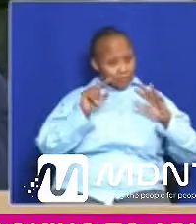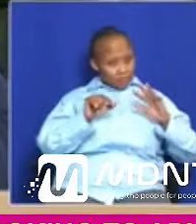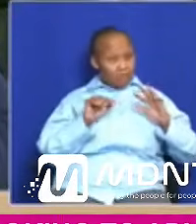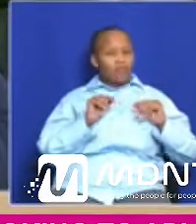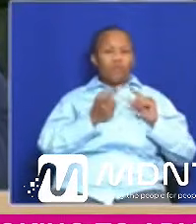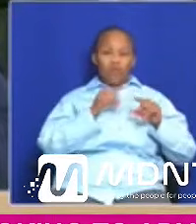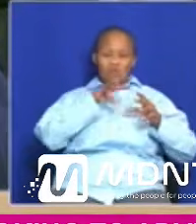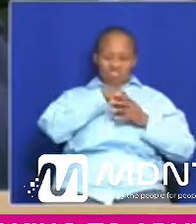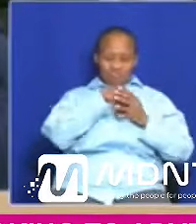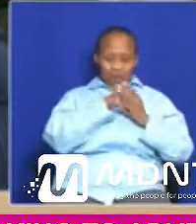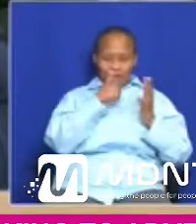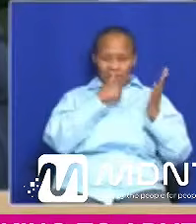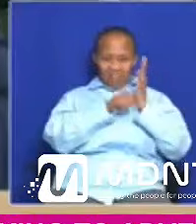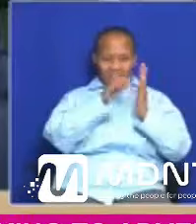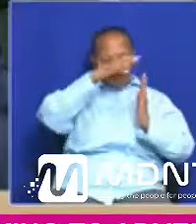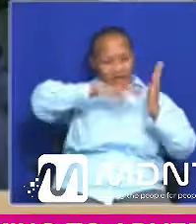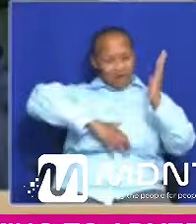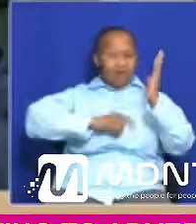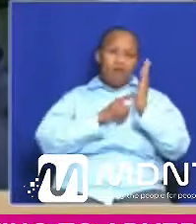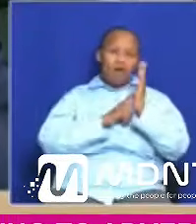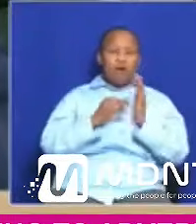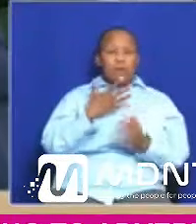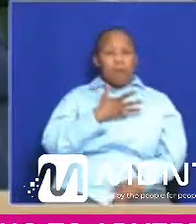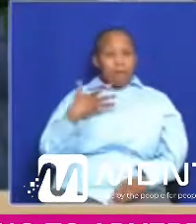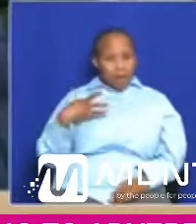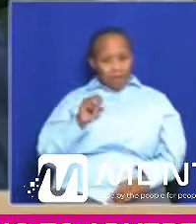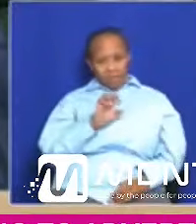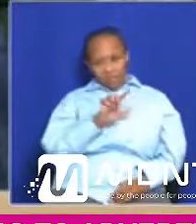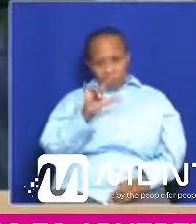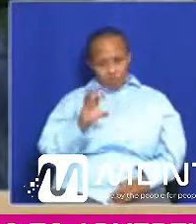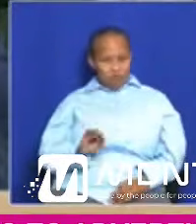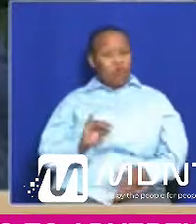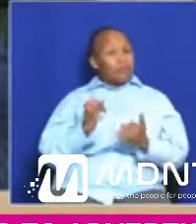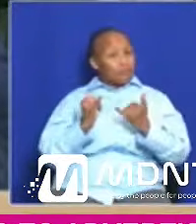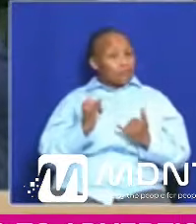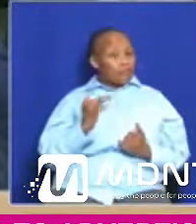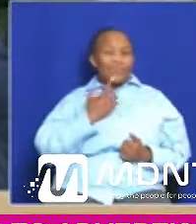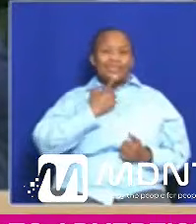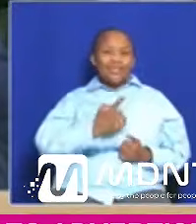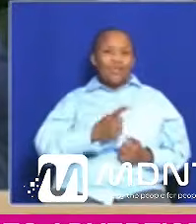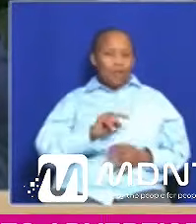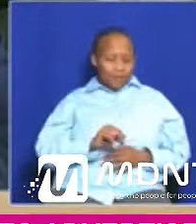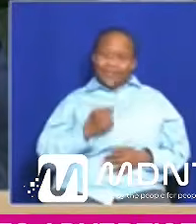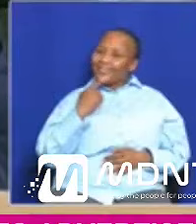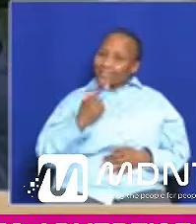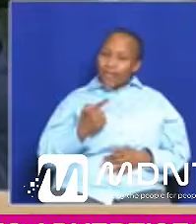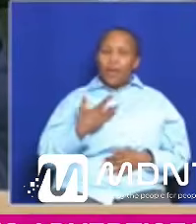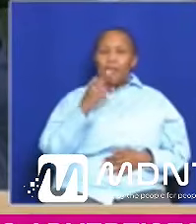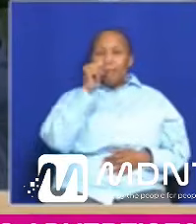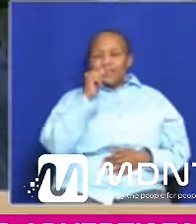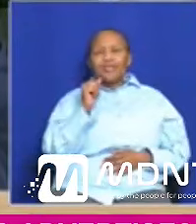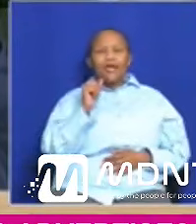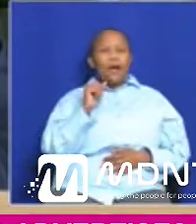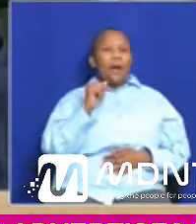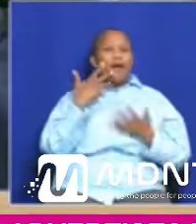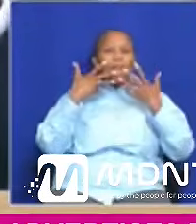Ms. Sillo appeared to me to be saying was, let's engage you, Mr. Matlala, on this letter.